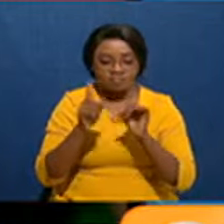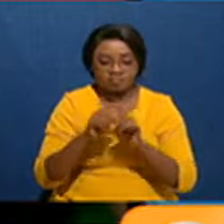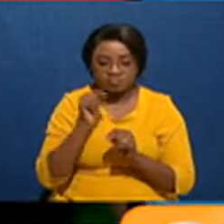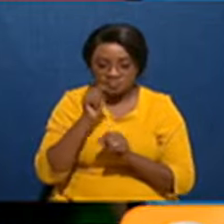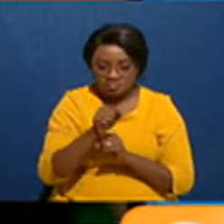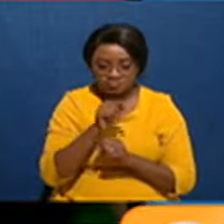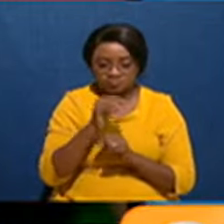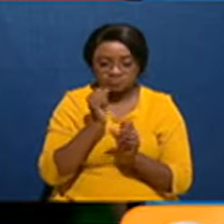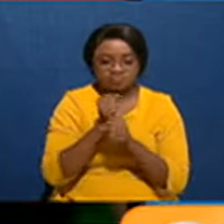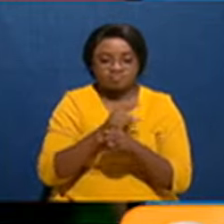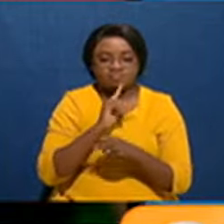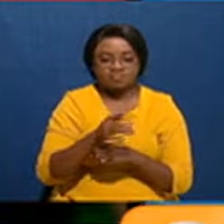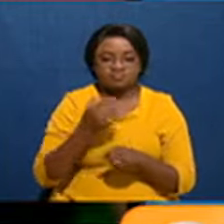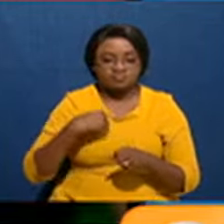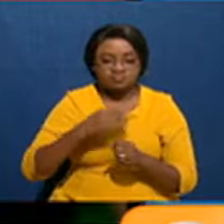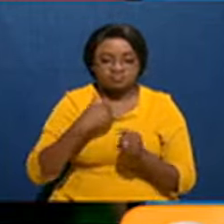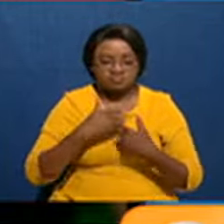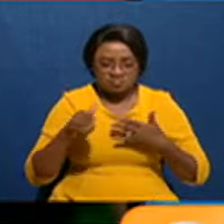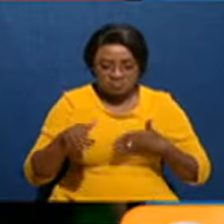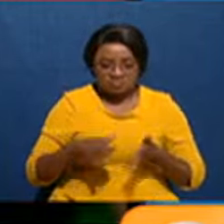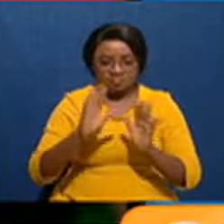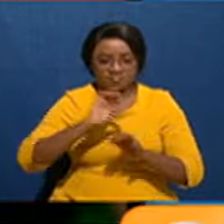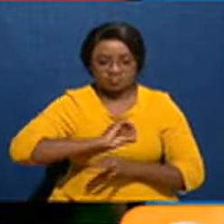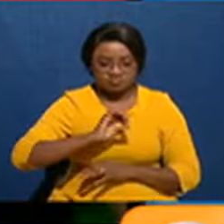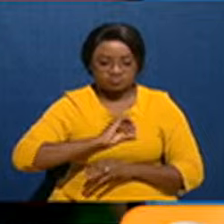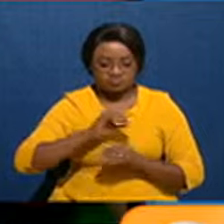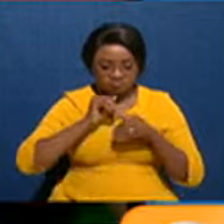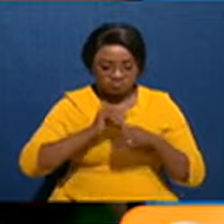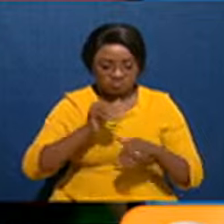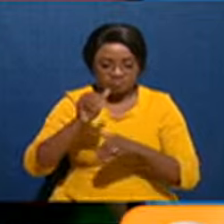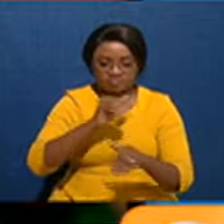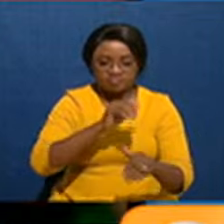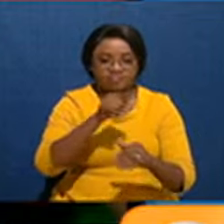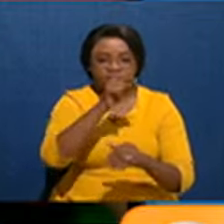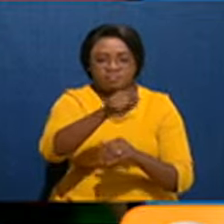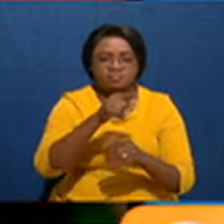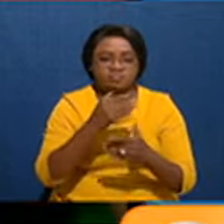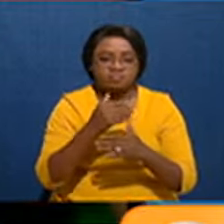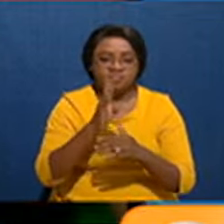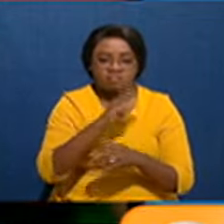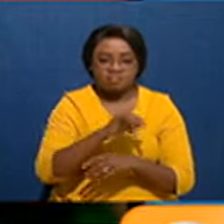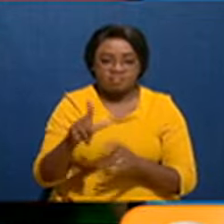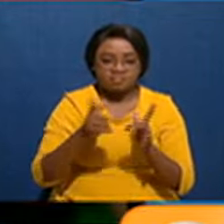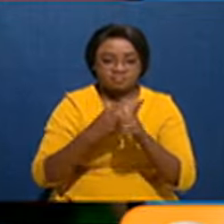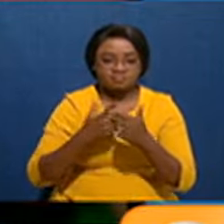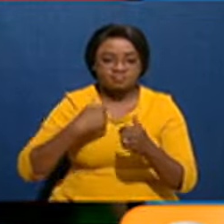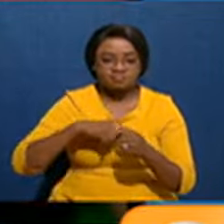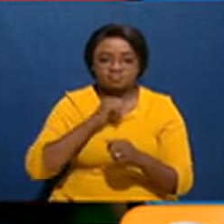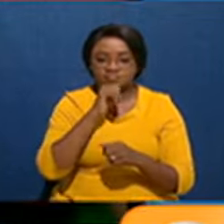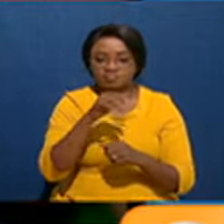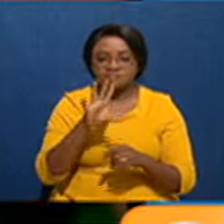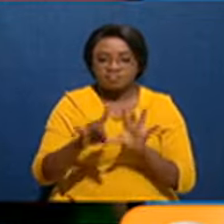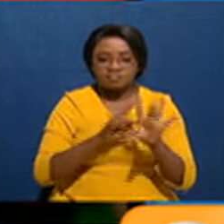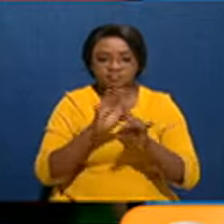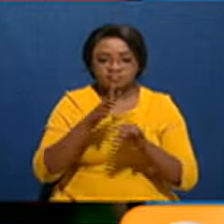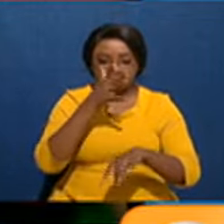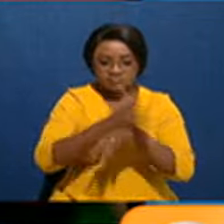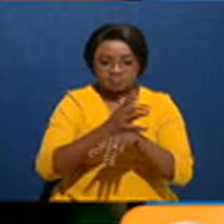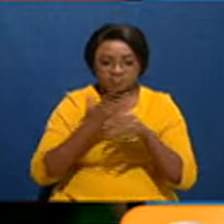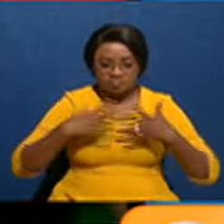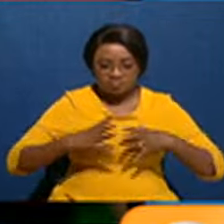have a way of tracking of the billing, tracking the professionals involved, so that we do not have quacks involved in the